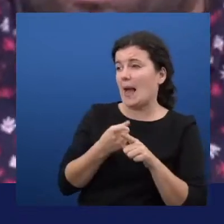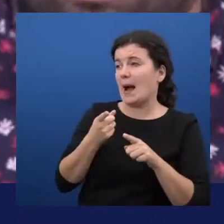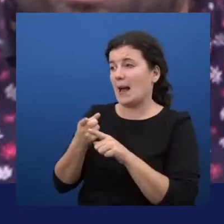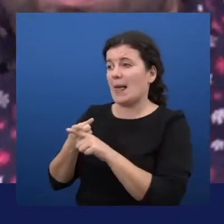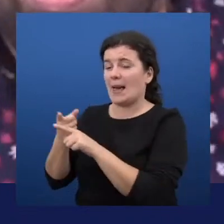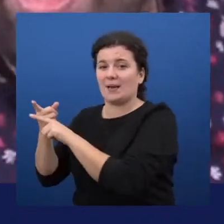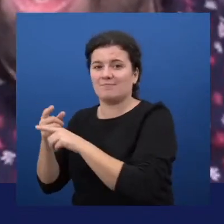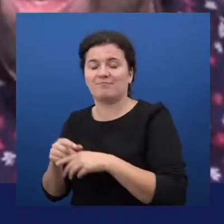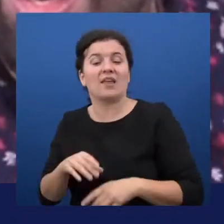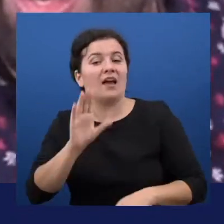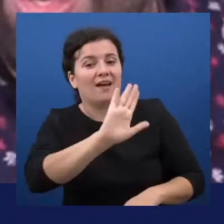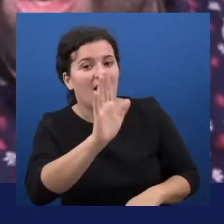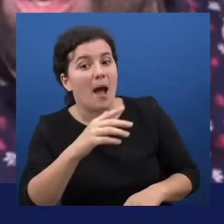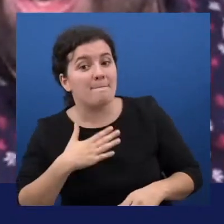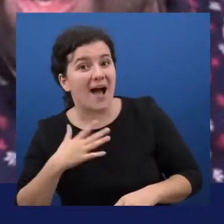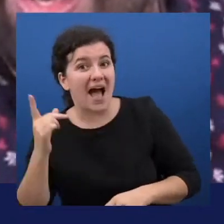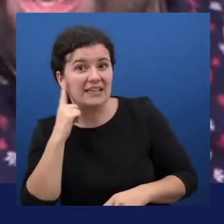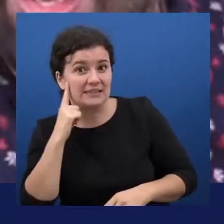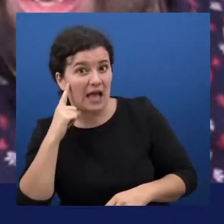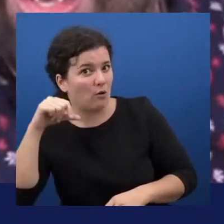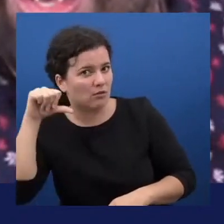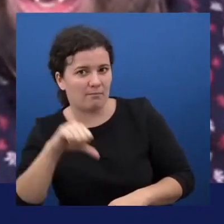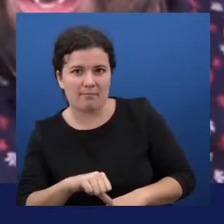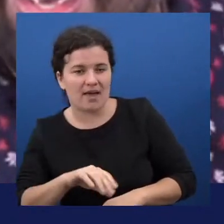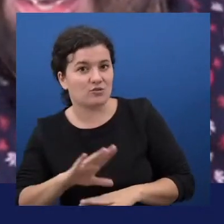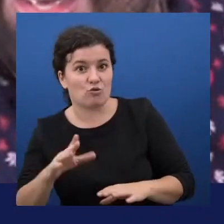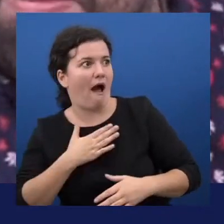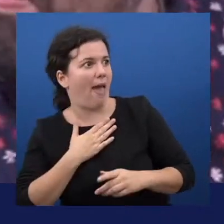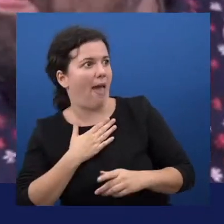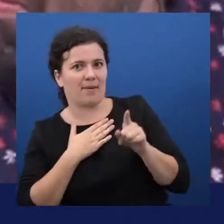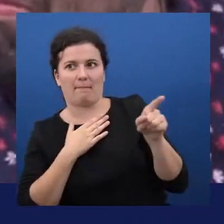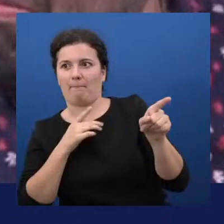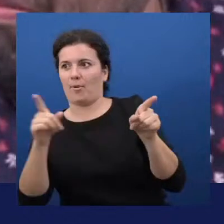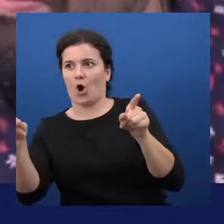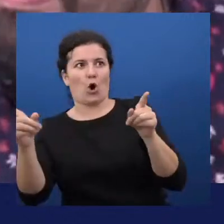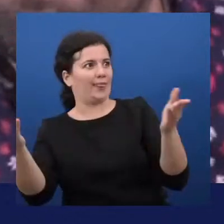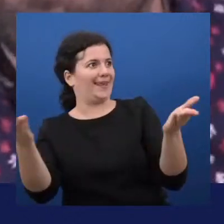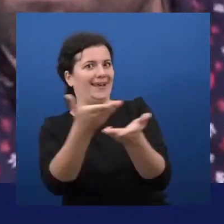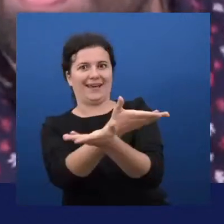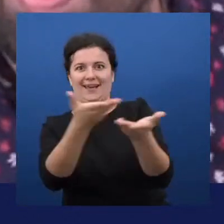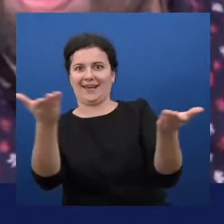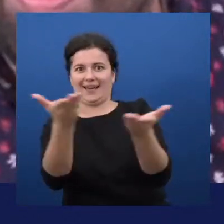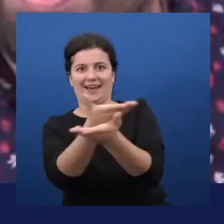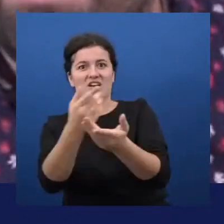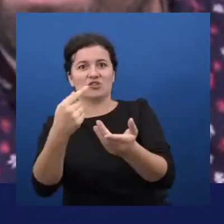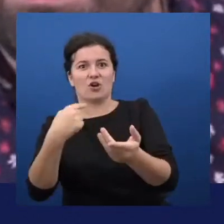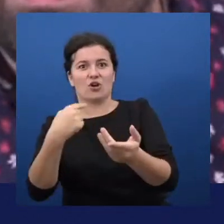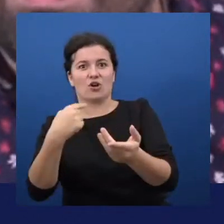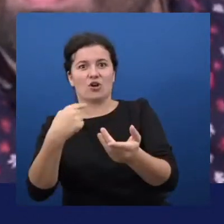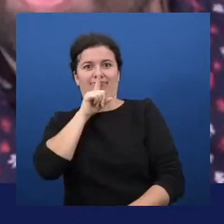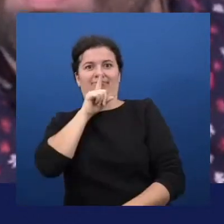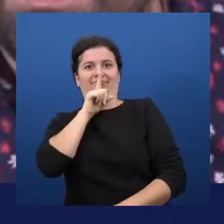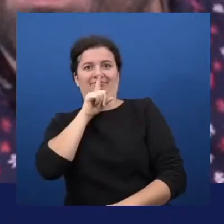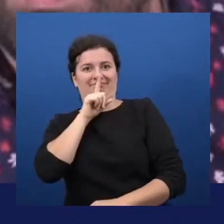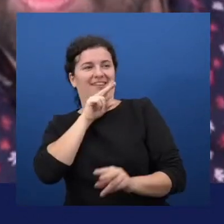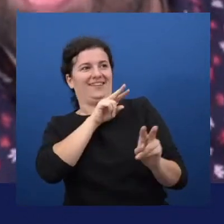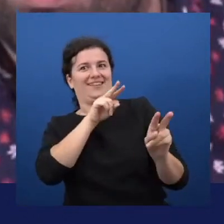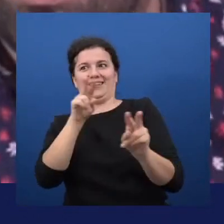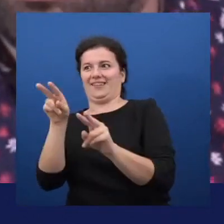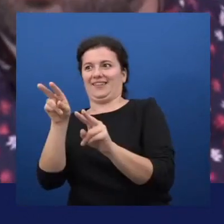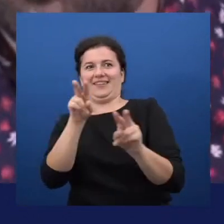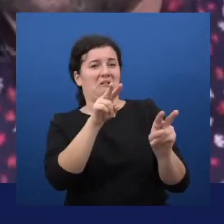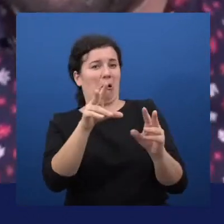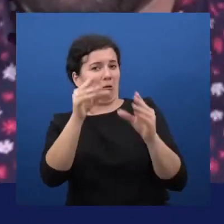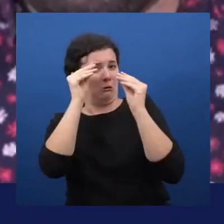bad today, I'm really happy that you're having this conversation, actually. And I'm learning a lot from this one, especially.